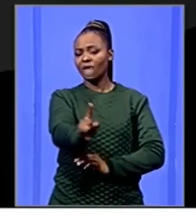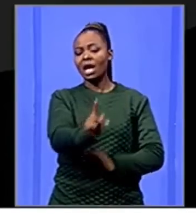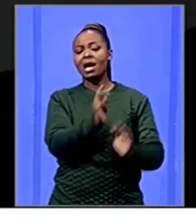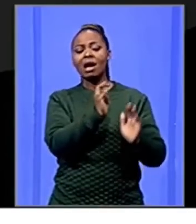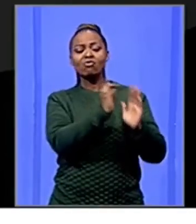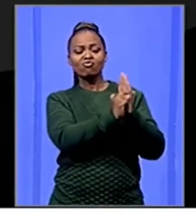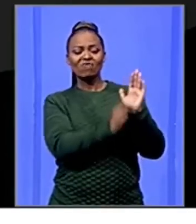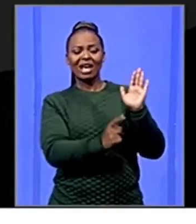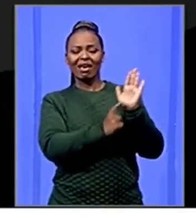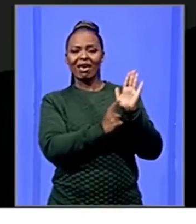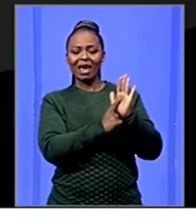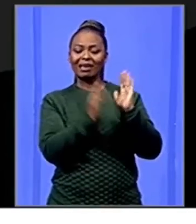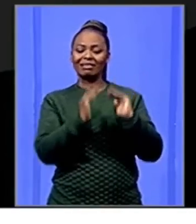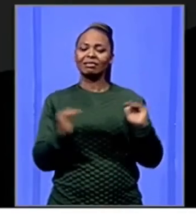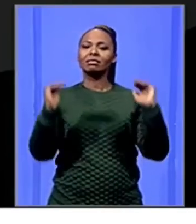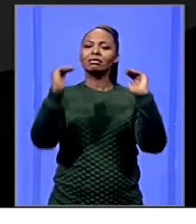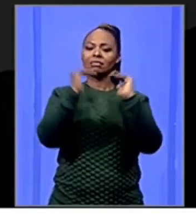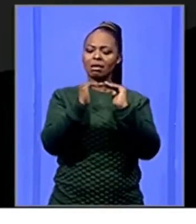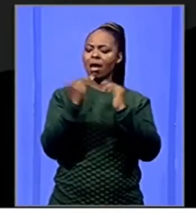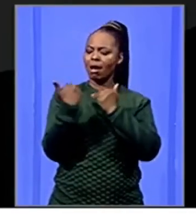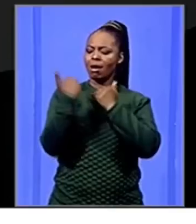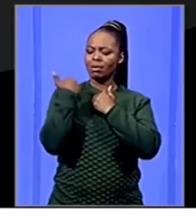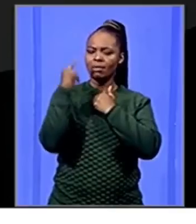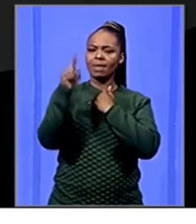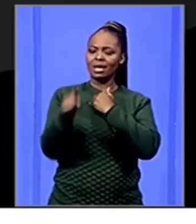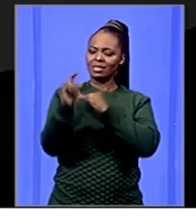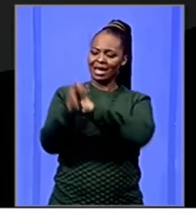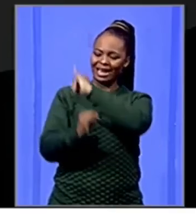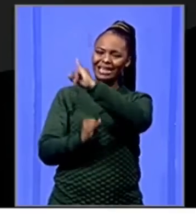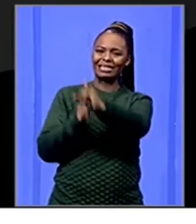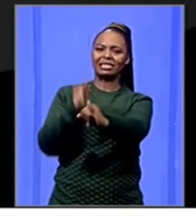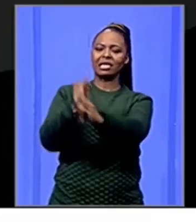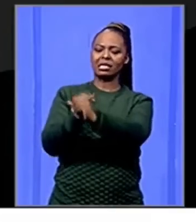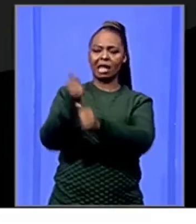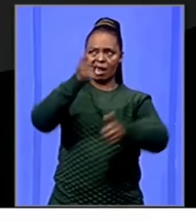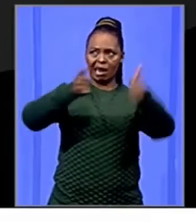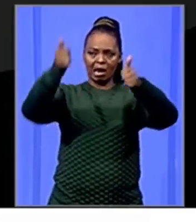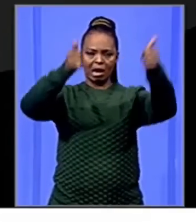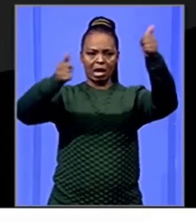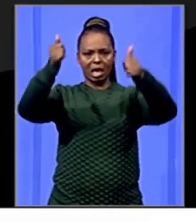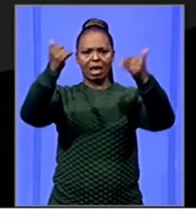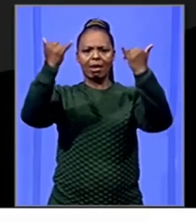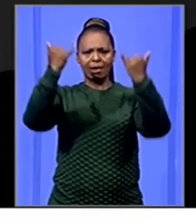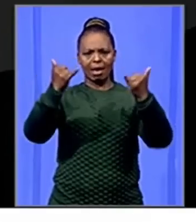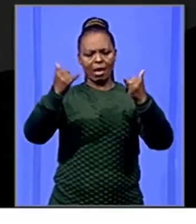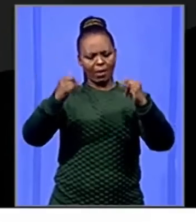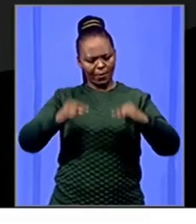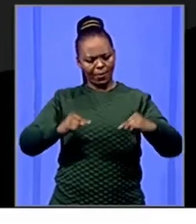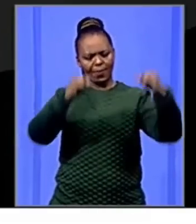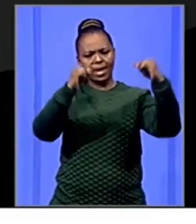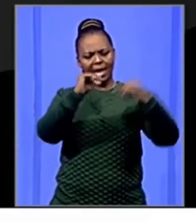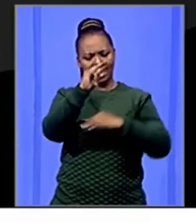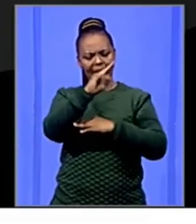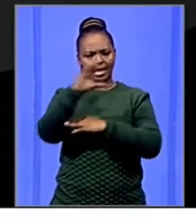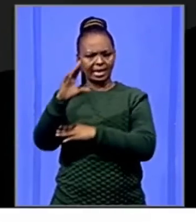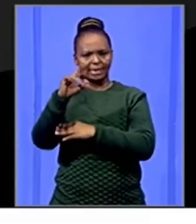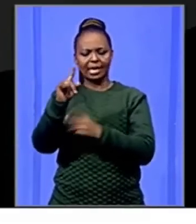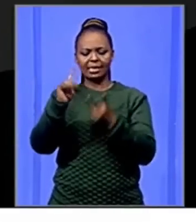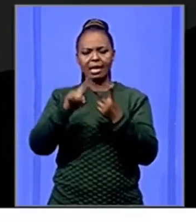justice, accountability, and adherence to international treaties has won the day against the ANC and their Russian